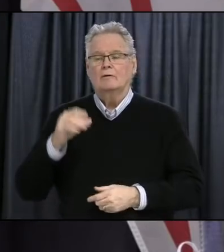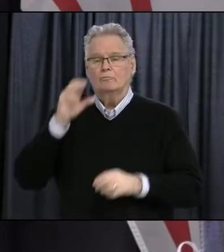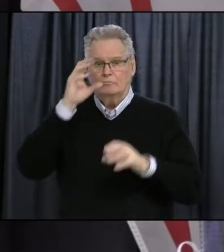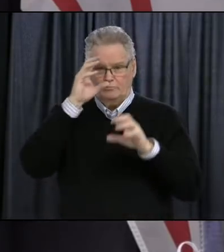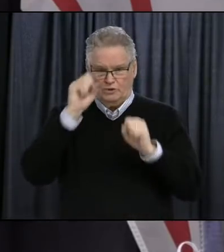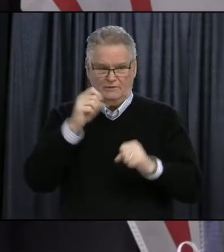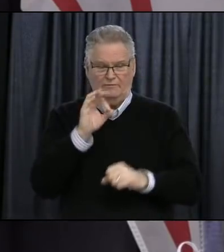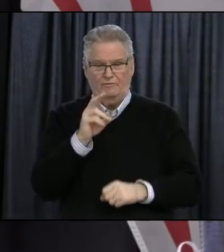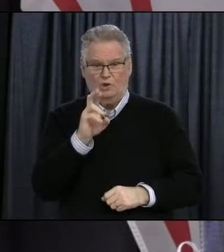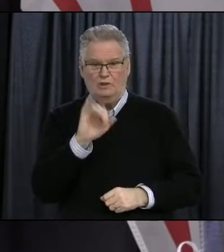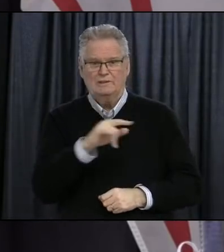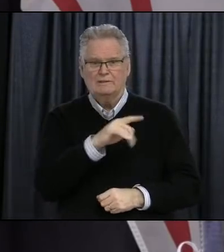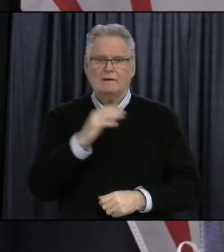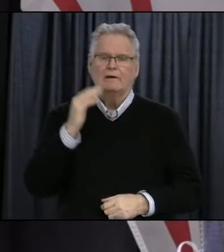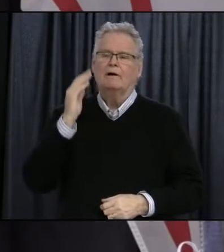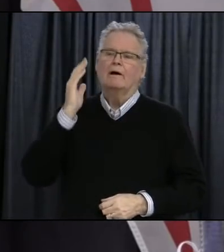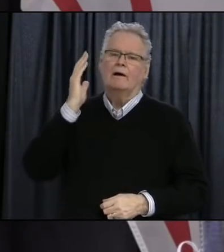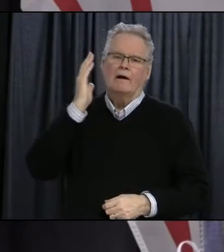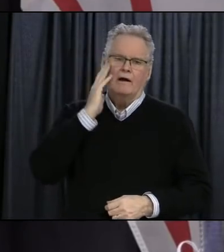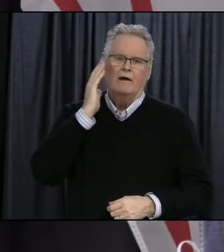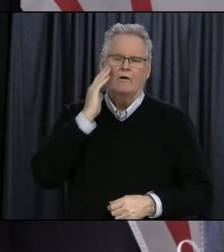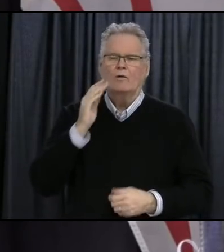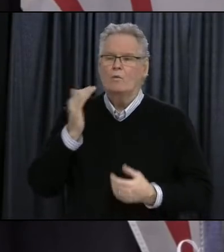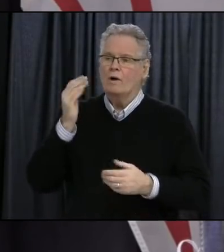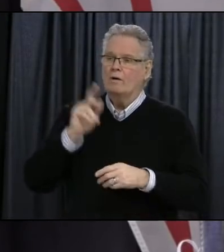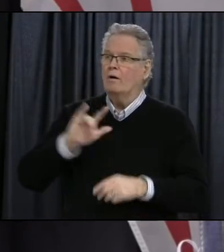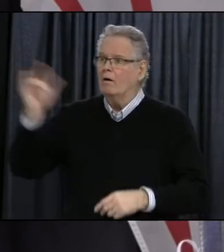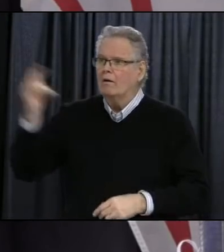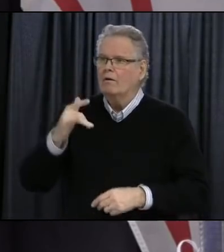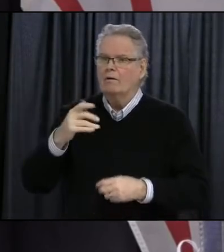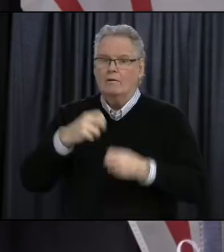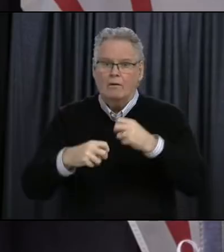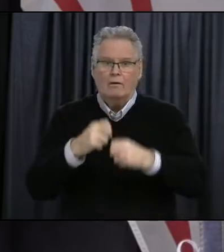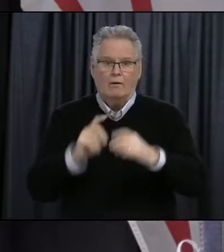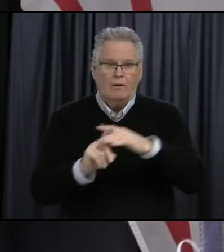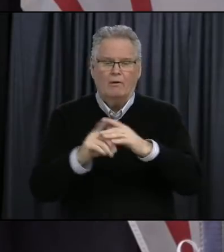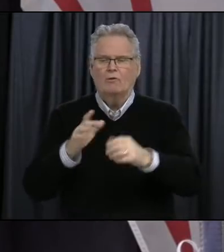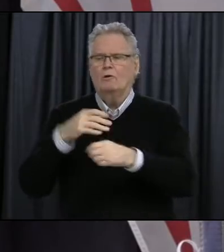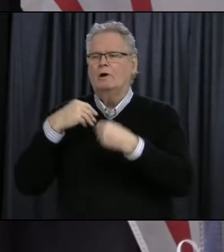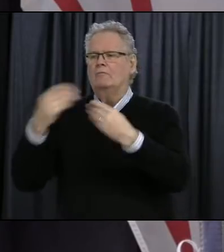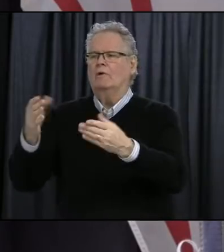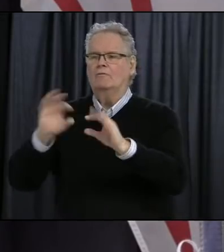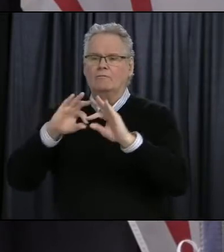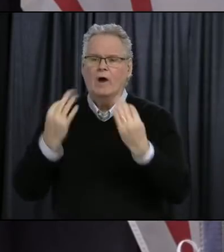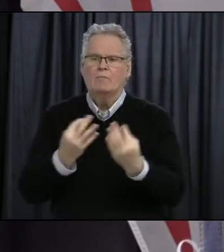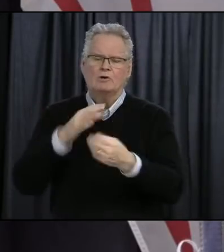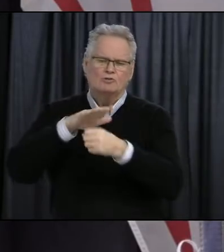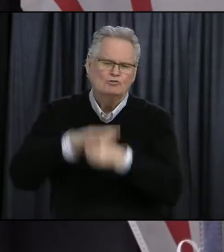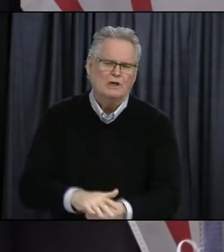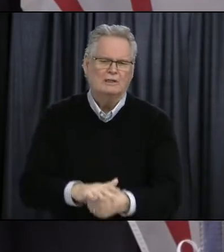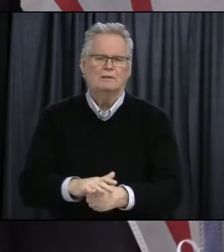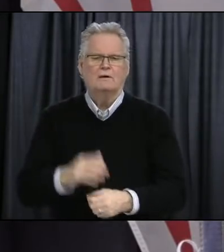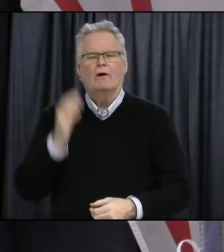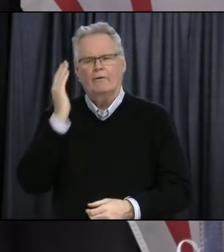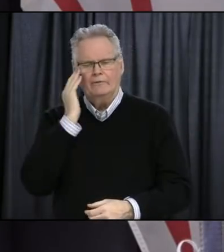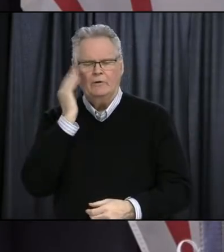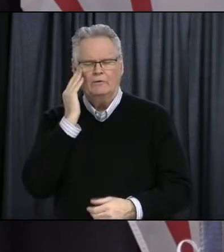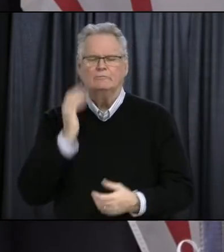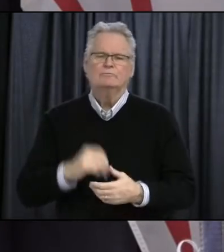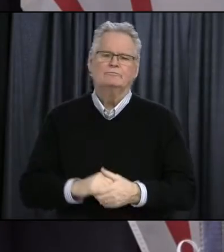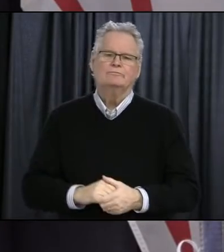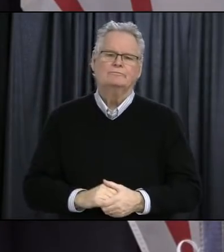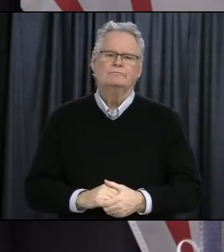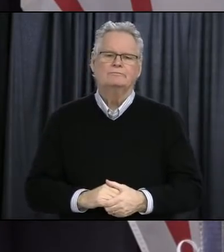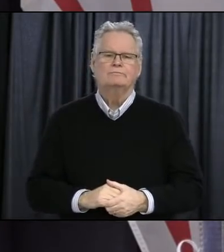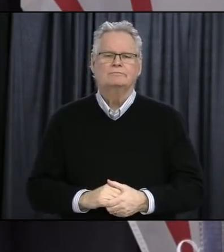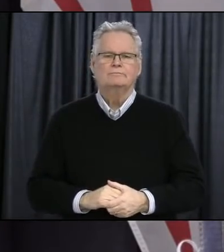pandemic, and they're an important part, always have been, and hopefully always will be an important part of Newfoundland and Labrador culture and